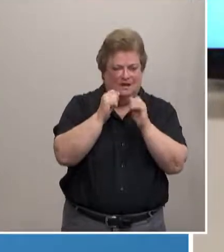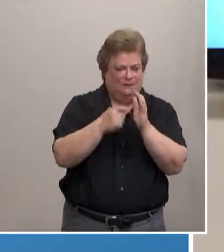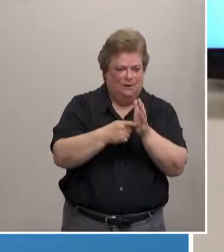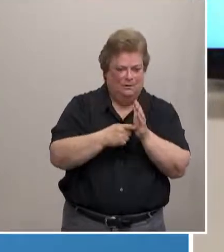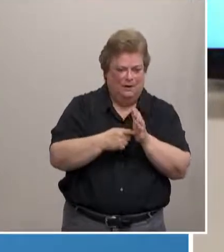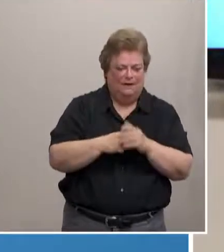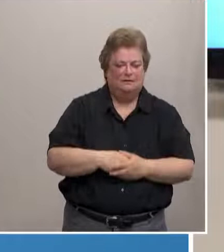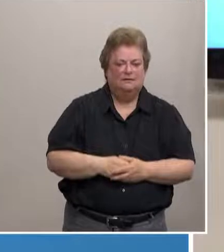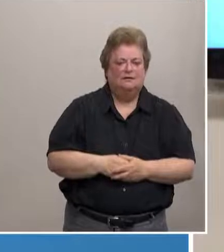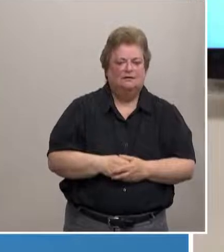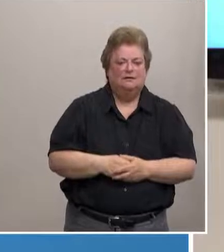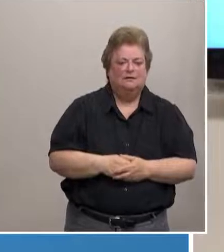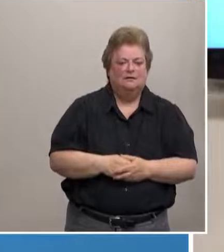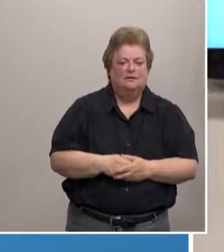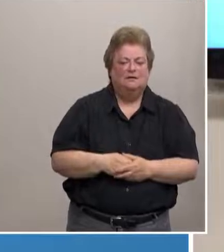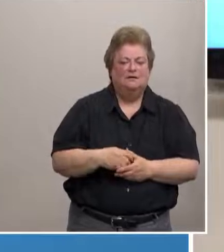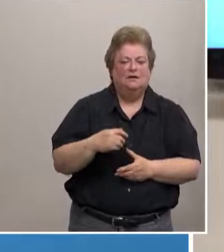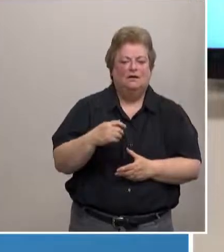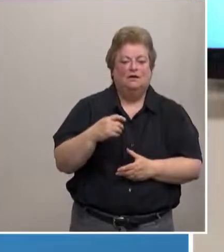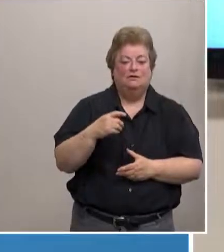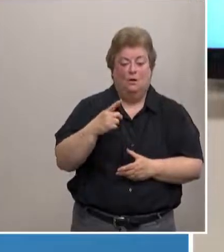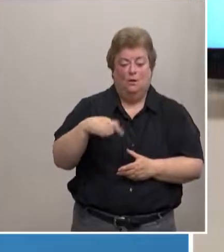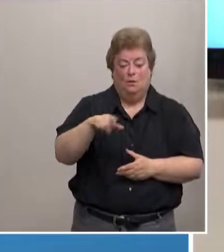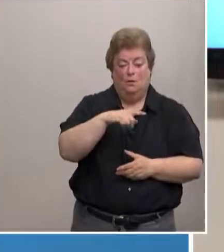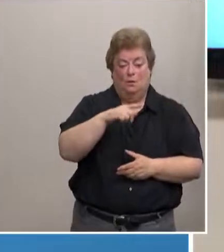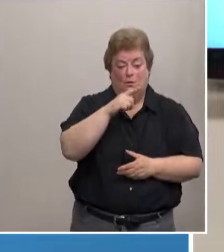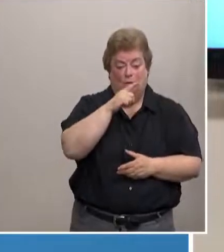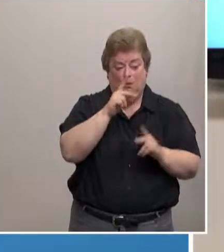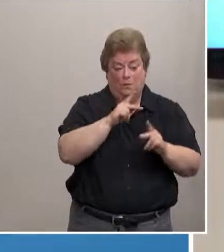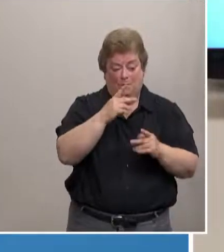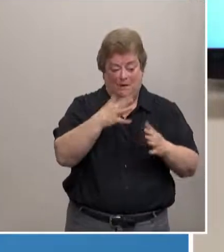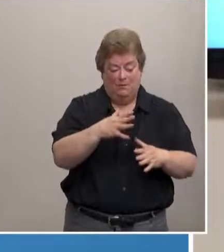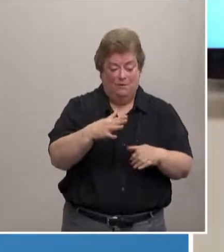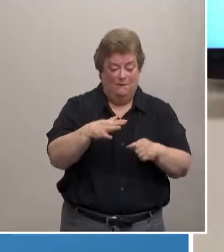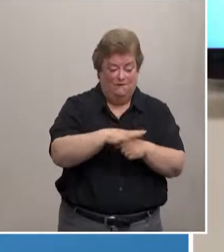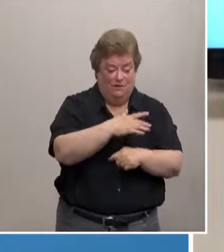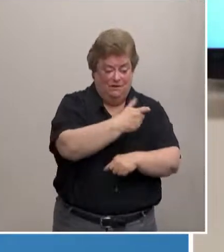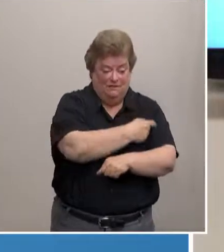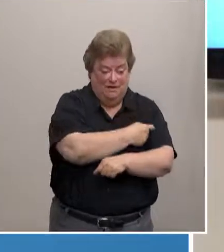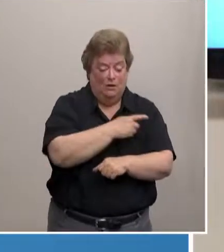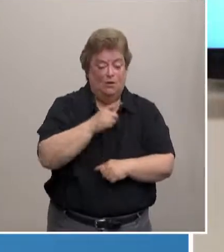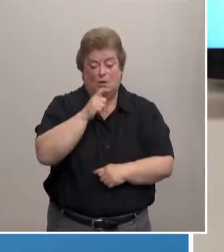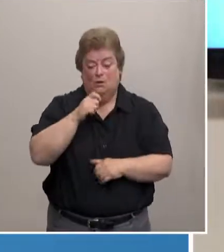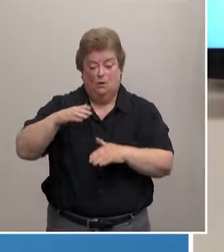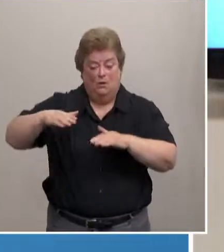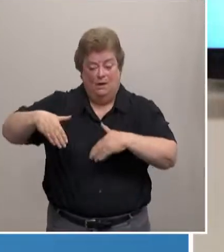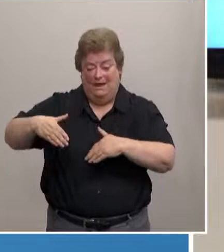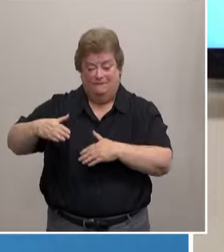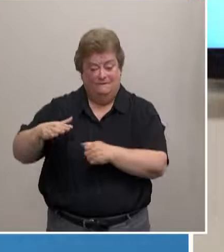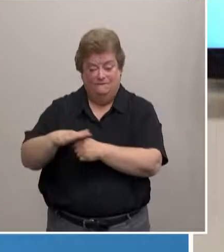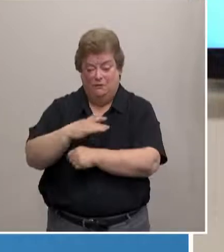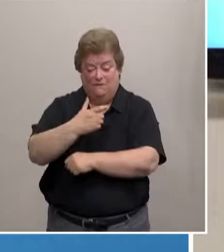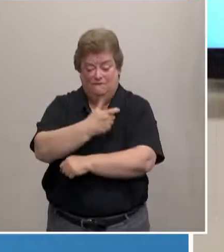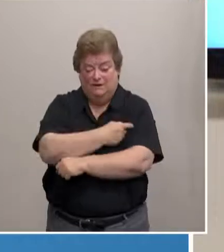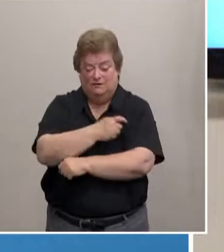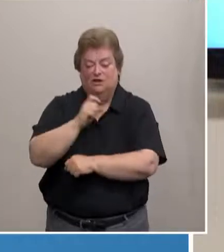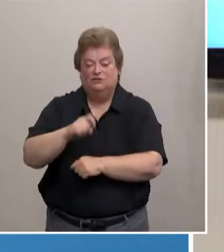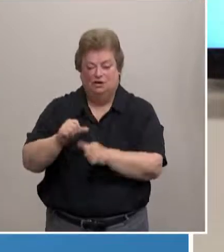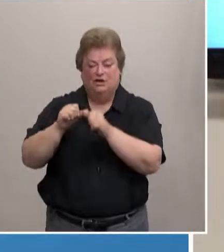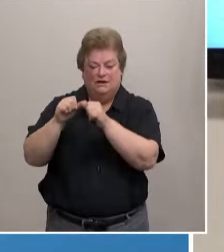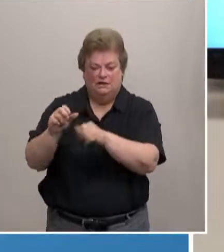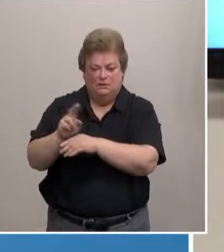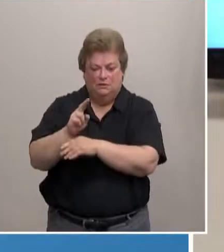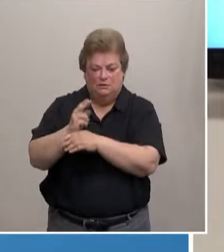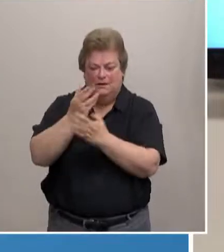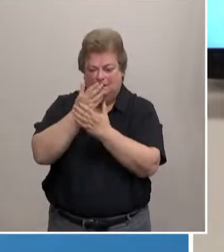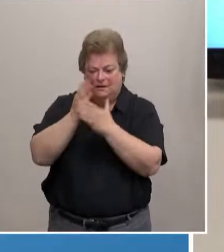We've removed the mask, and people that are fully vaccinated, those who aren't fully vaccinated should continue to wear a mask, but that's not